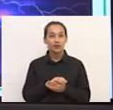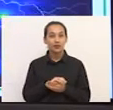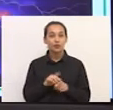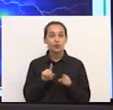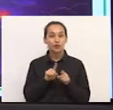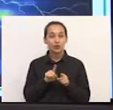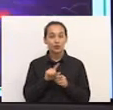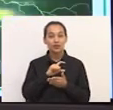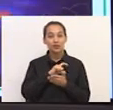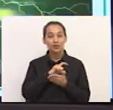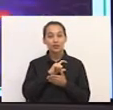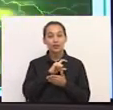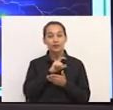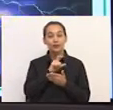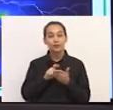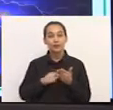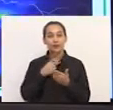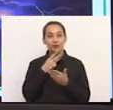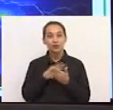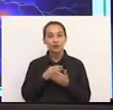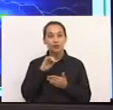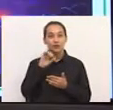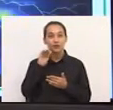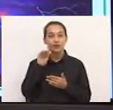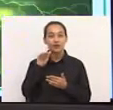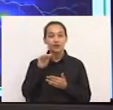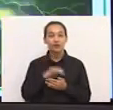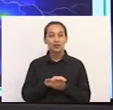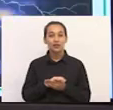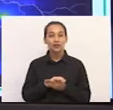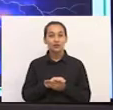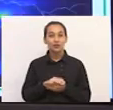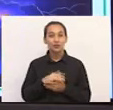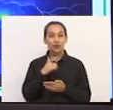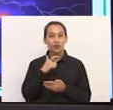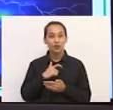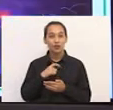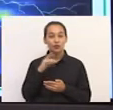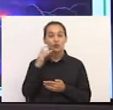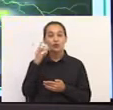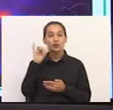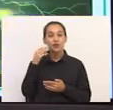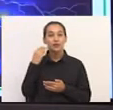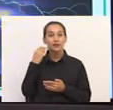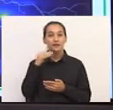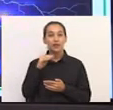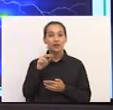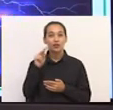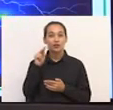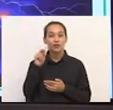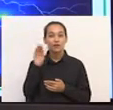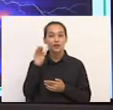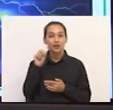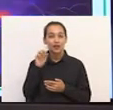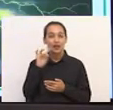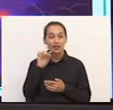quyidagi misralarga qarang. Yusuf Talatli, Rustam sifatli, Chovkar otli birov. Demak, biz sizlar